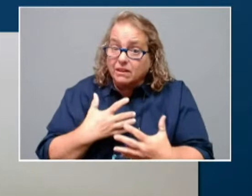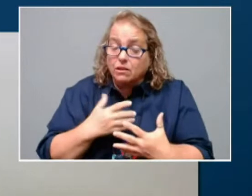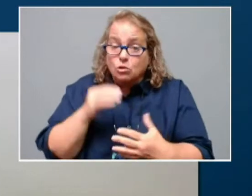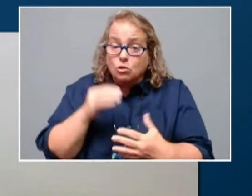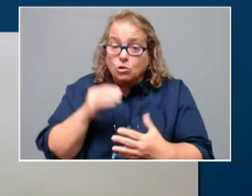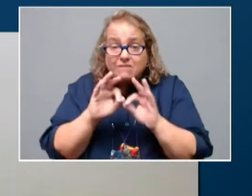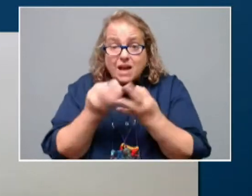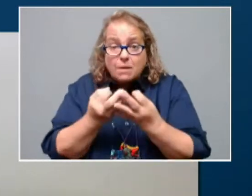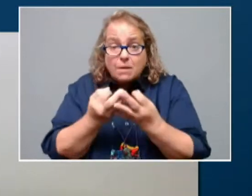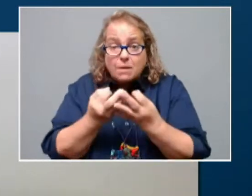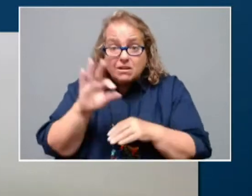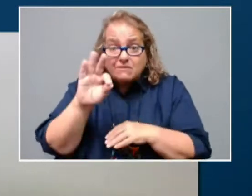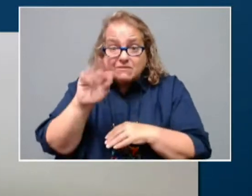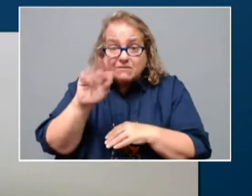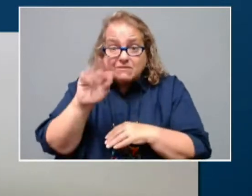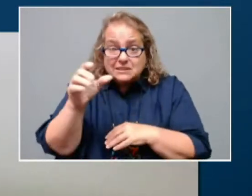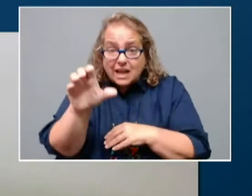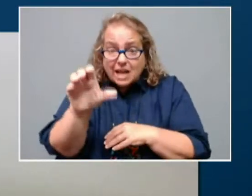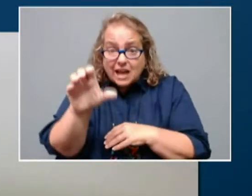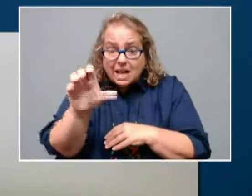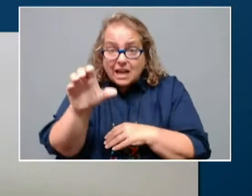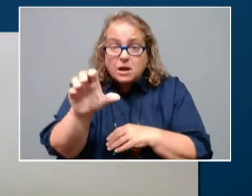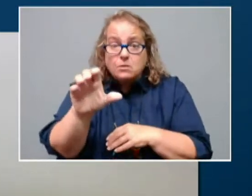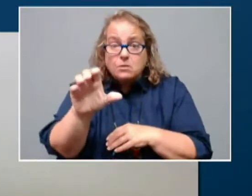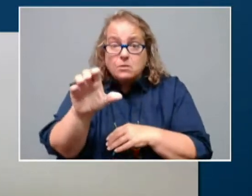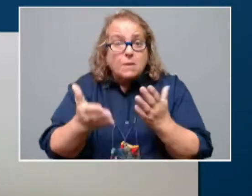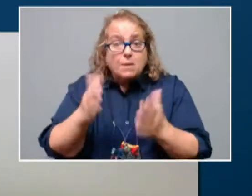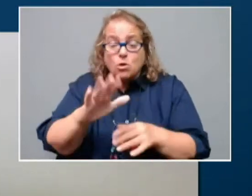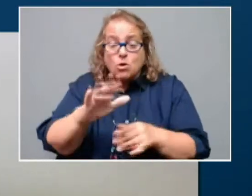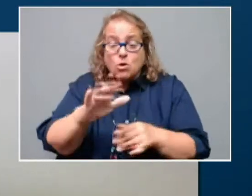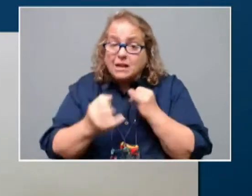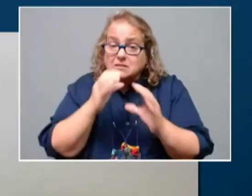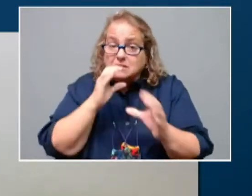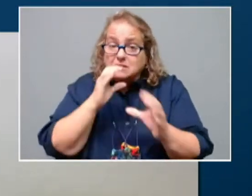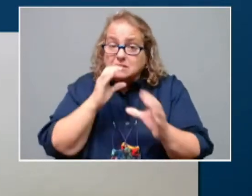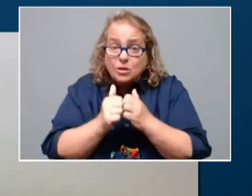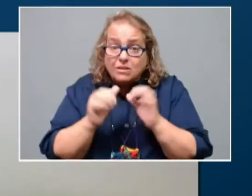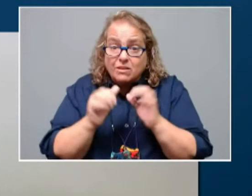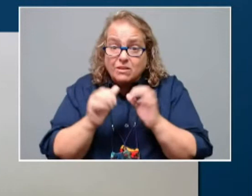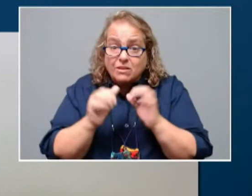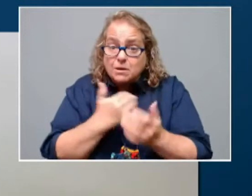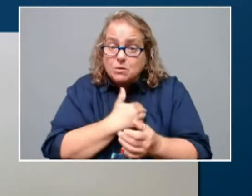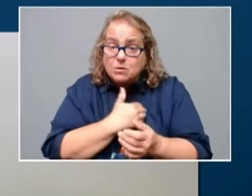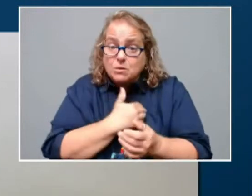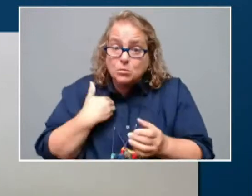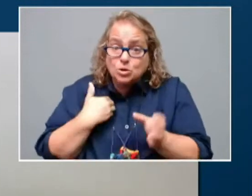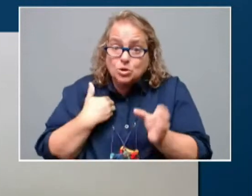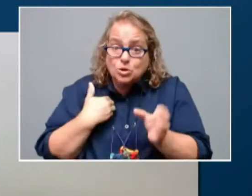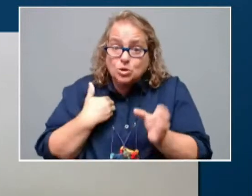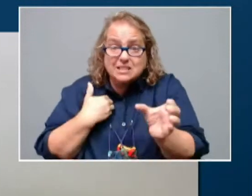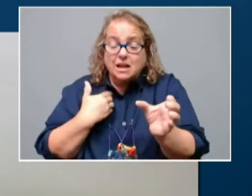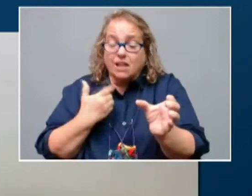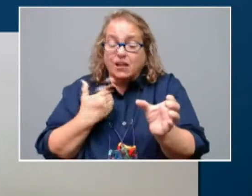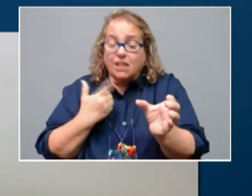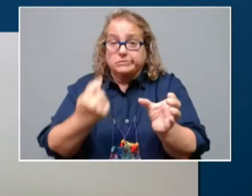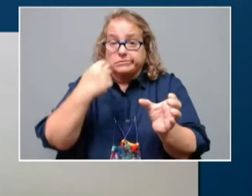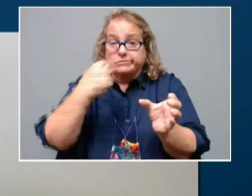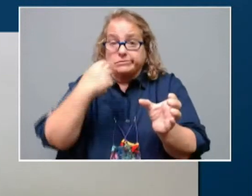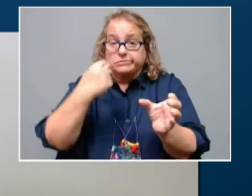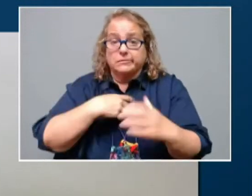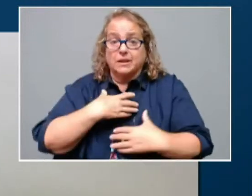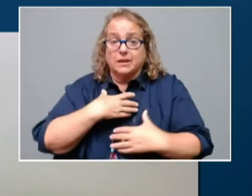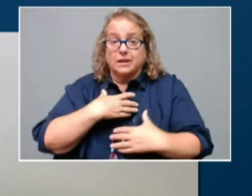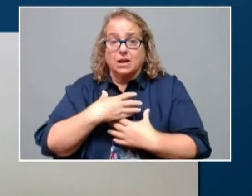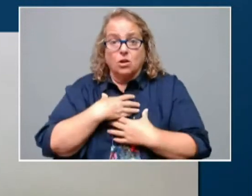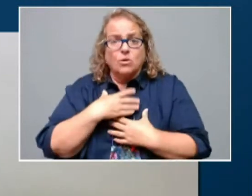have maybe their last conversation with their family member, and we put them on a ventilator. It's horrible because